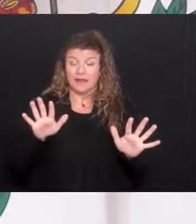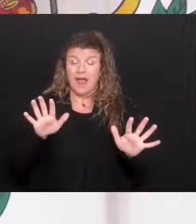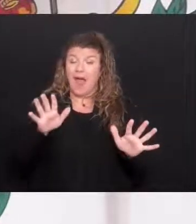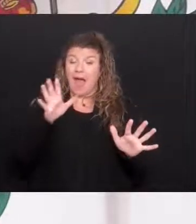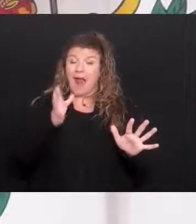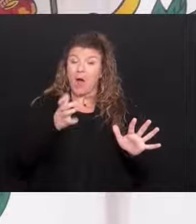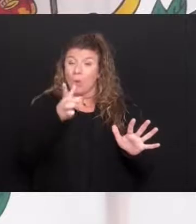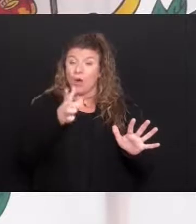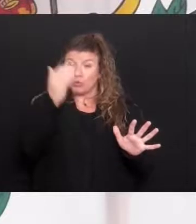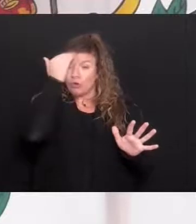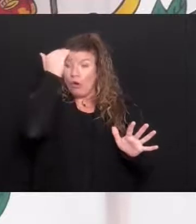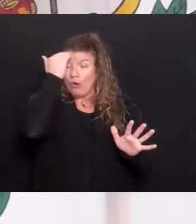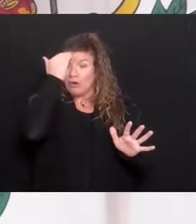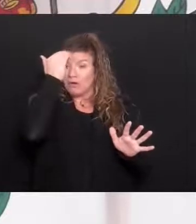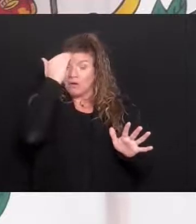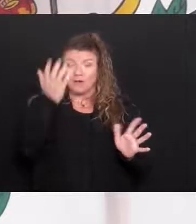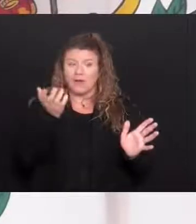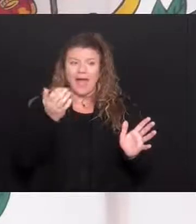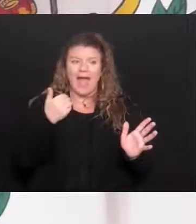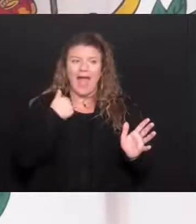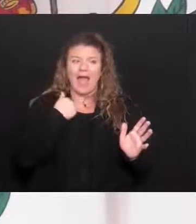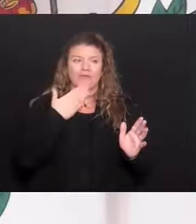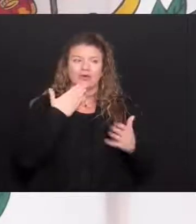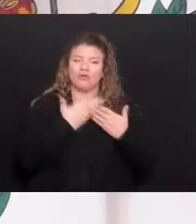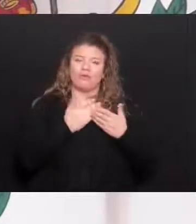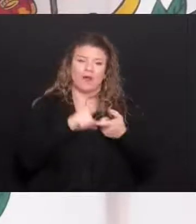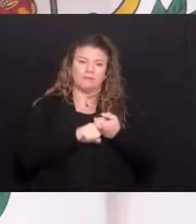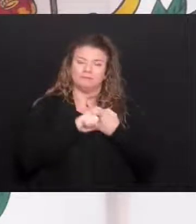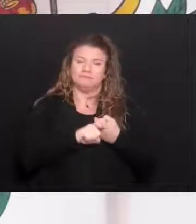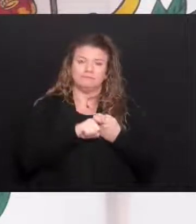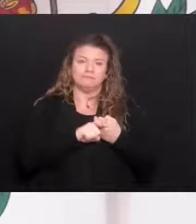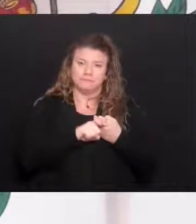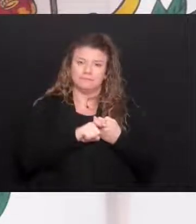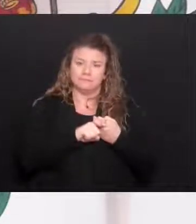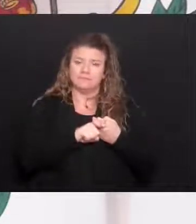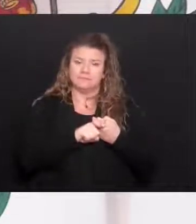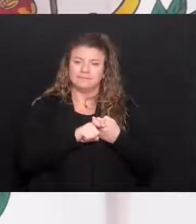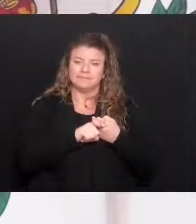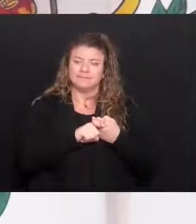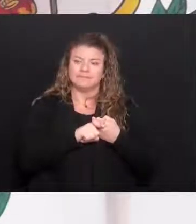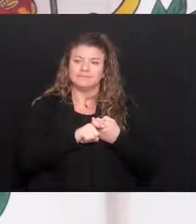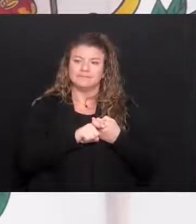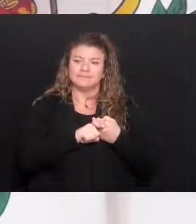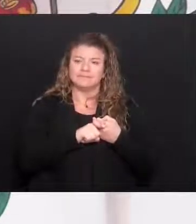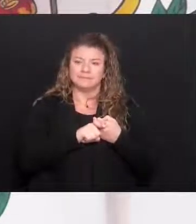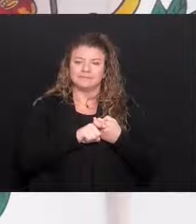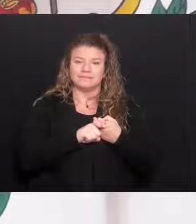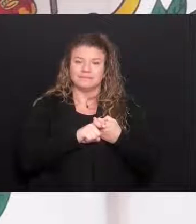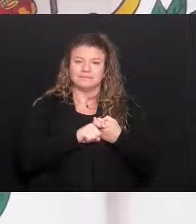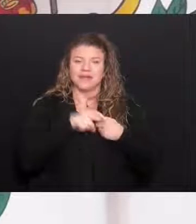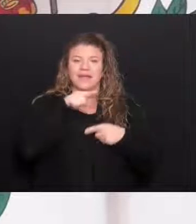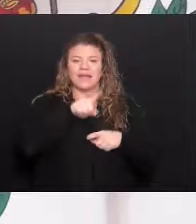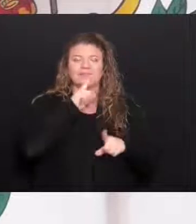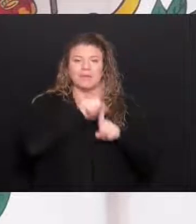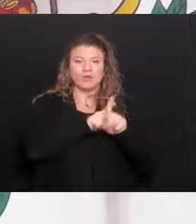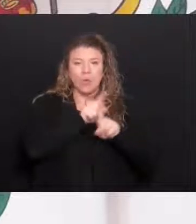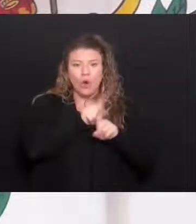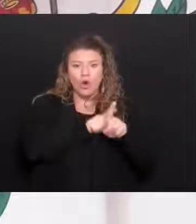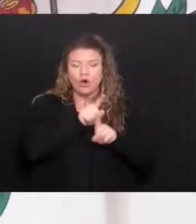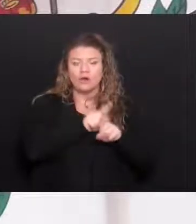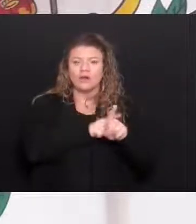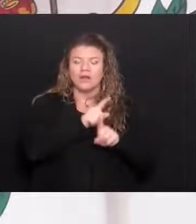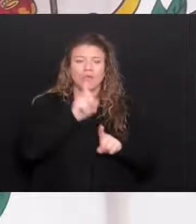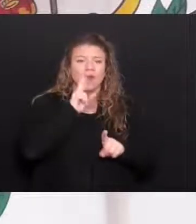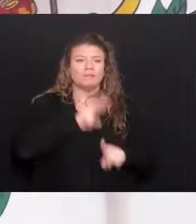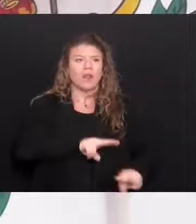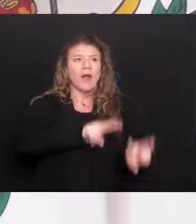notice because, I had a great friend, and somebody that was a mentor, people we really looked up to